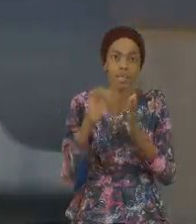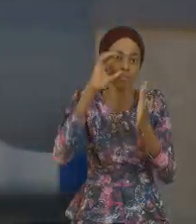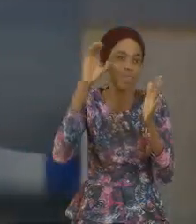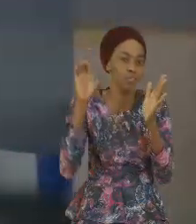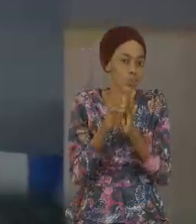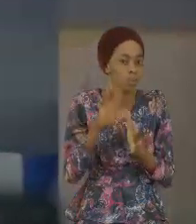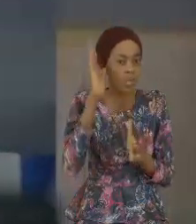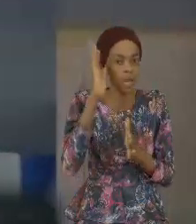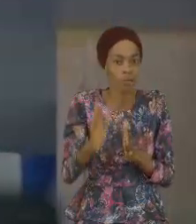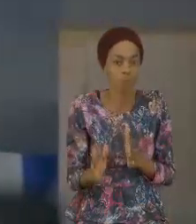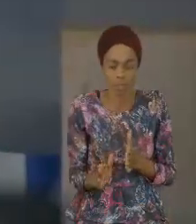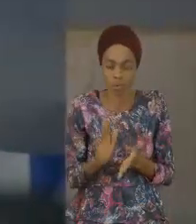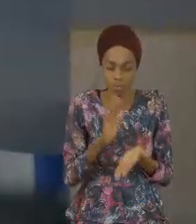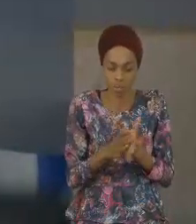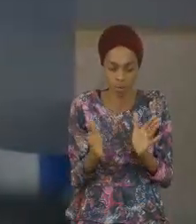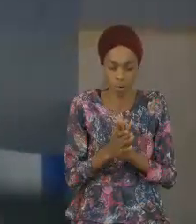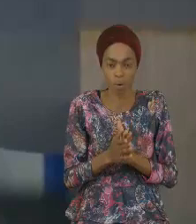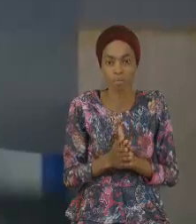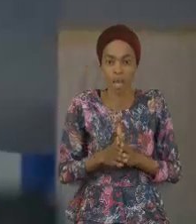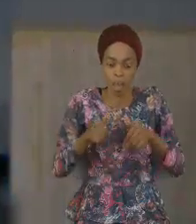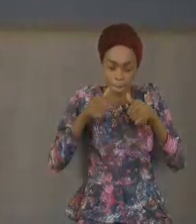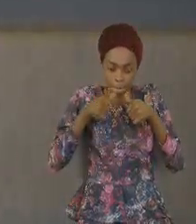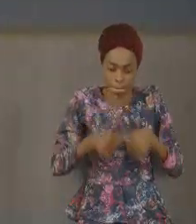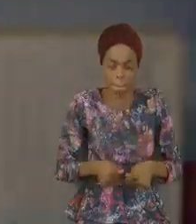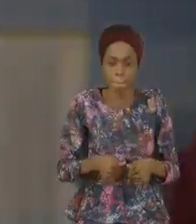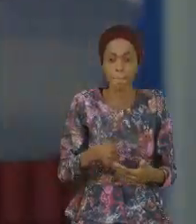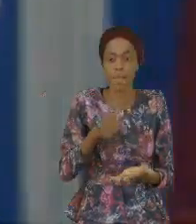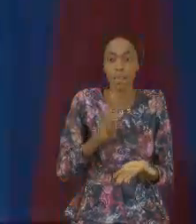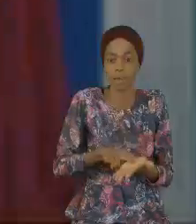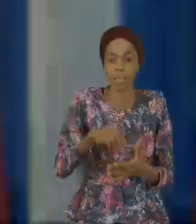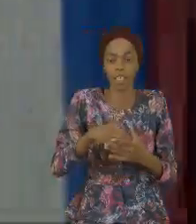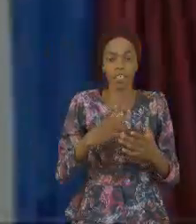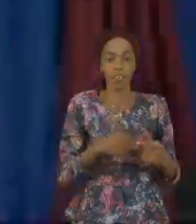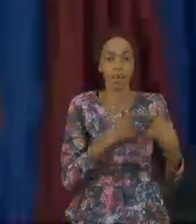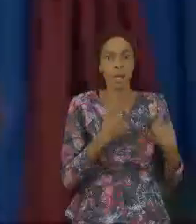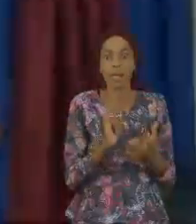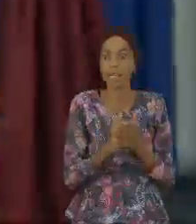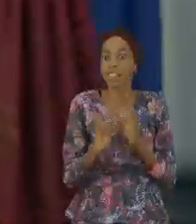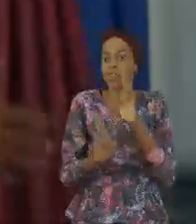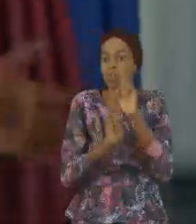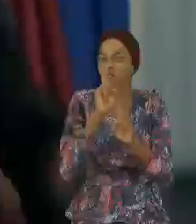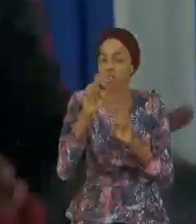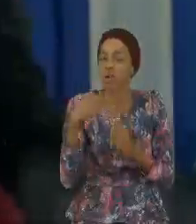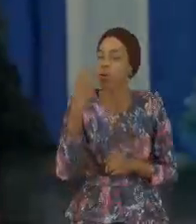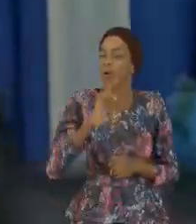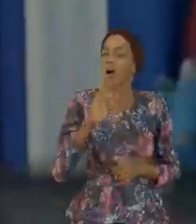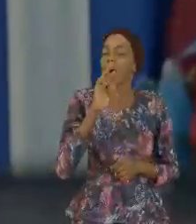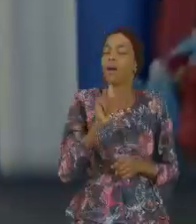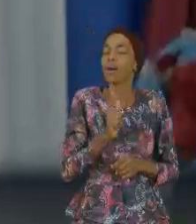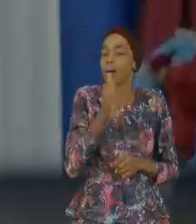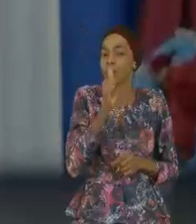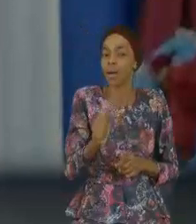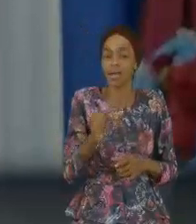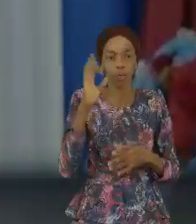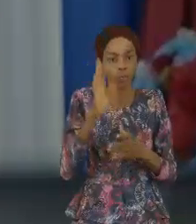become entrenched in your heart. And the question, who am I, will be entrenched in your